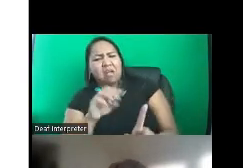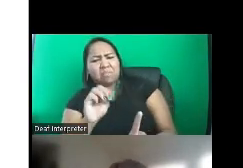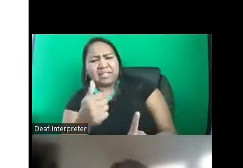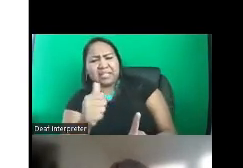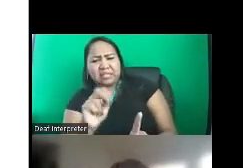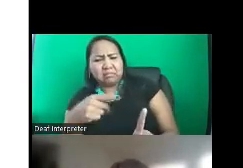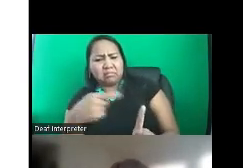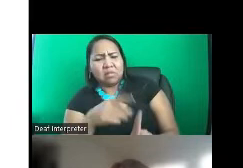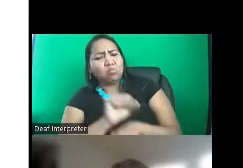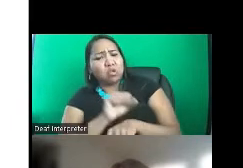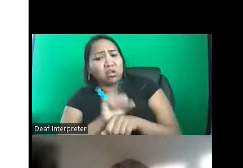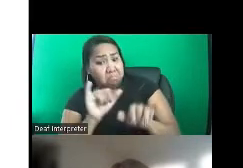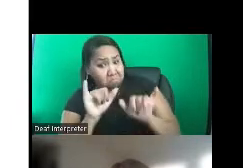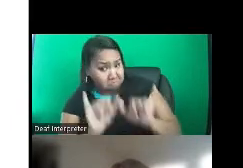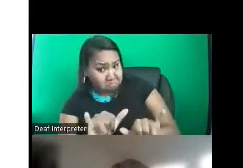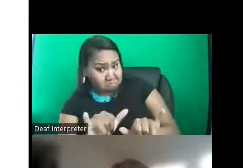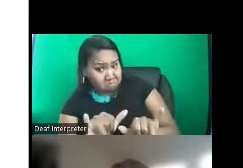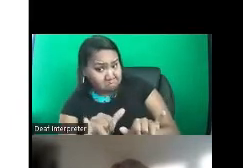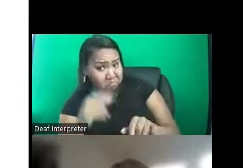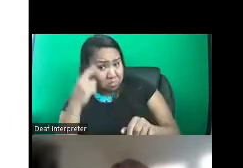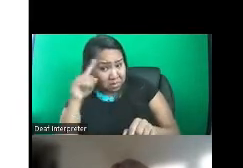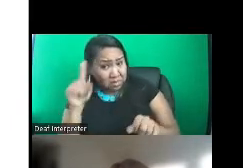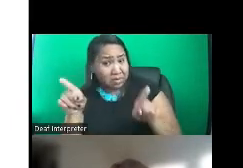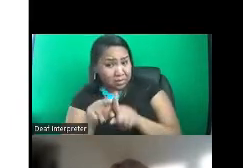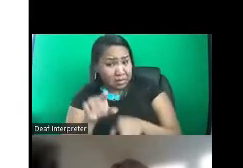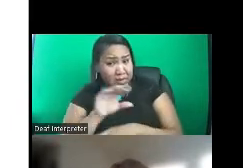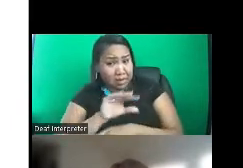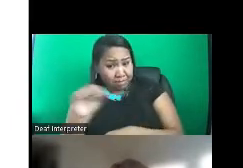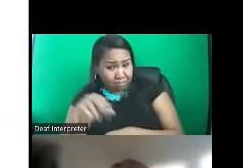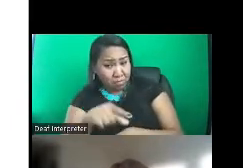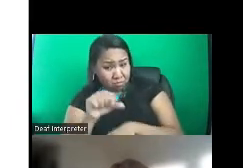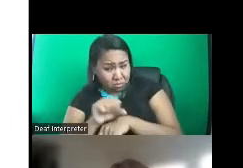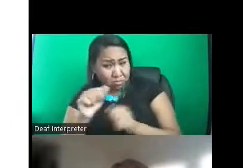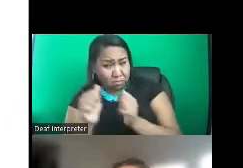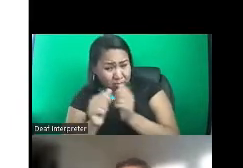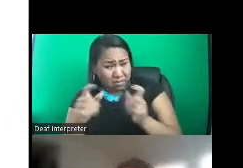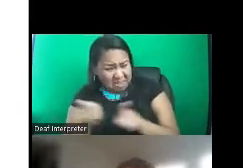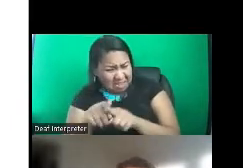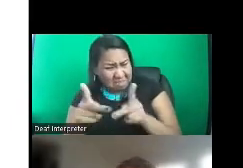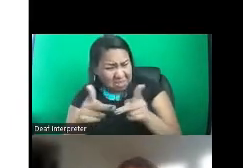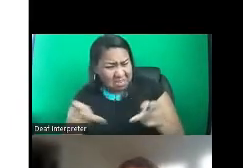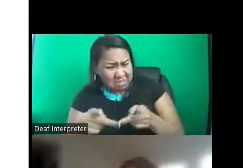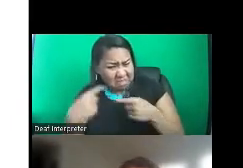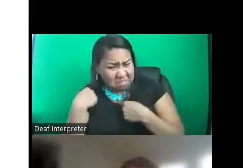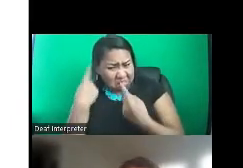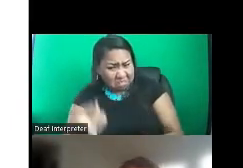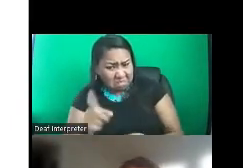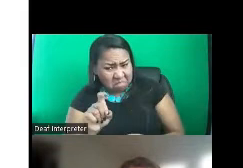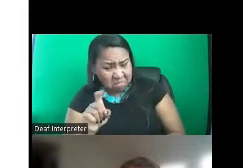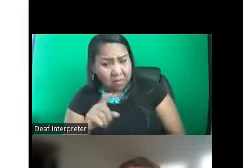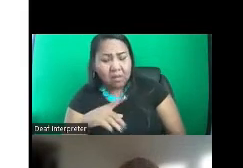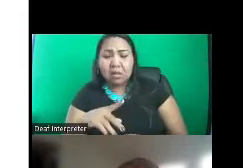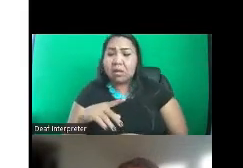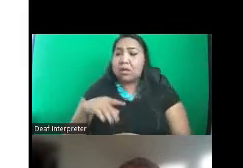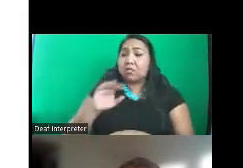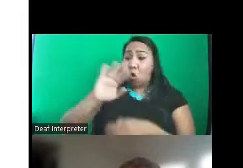I think the same employer. Is that right? So all of my clinical work is done at the Alaska Native Medical